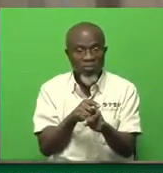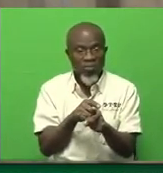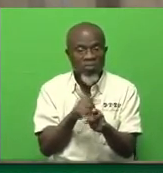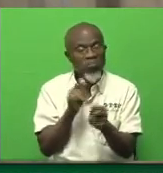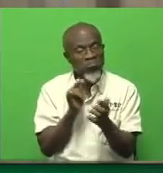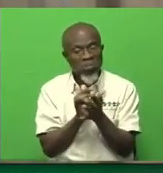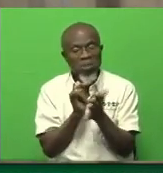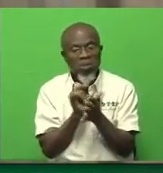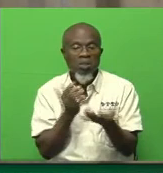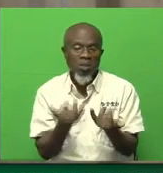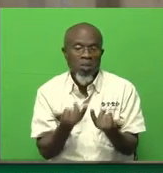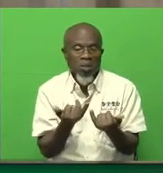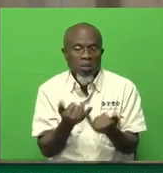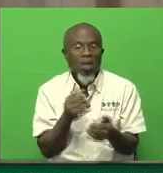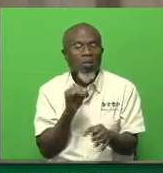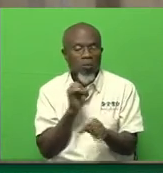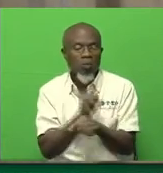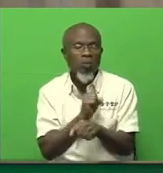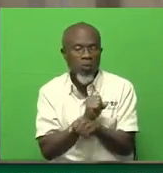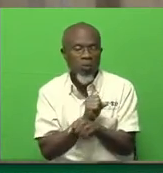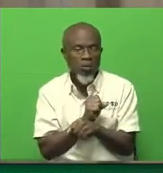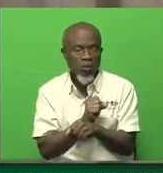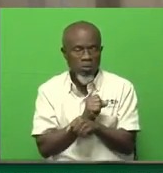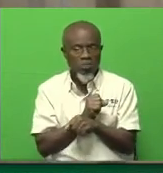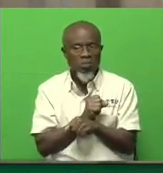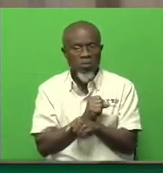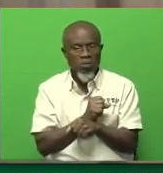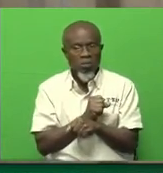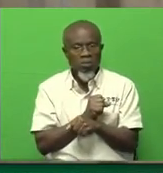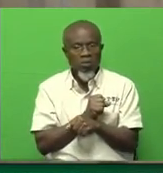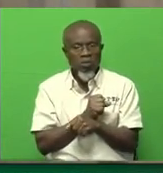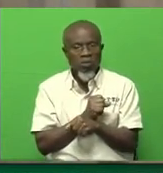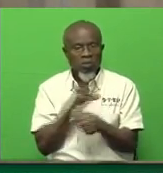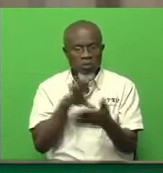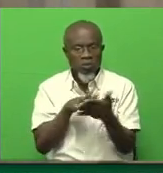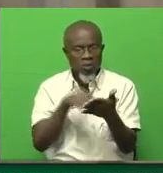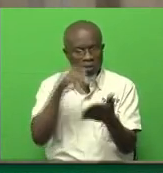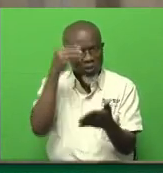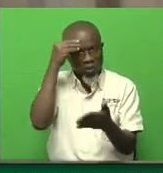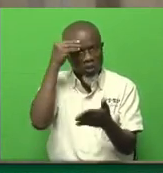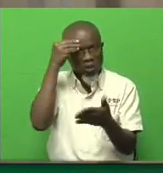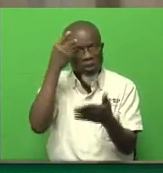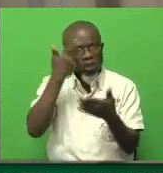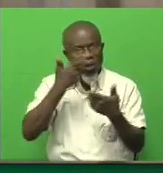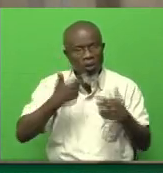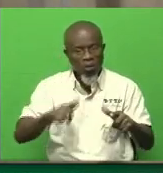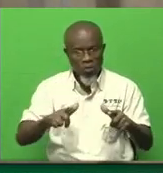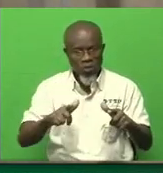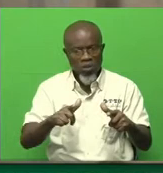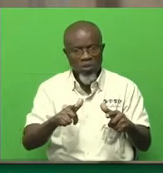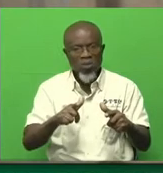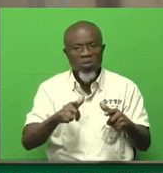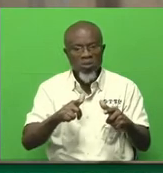to what they are talking about as the learning loss as a result of the pandemic